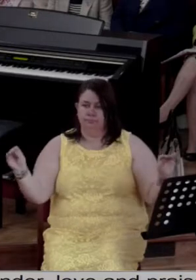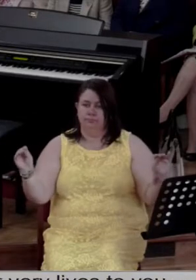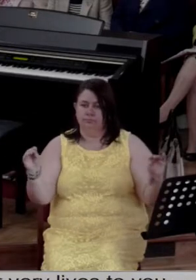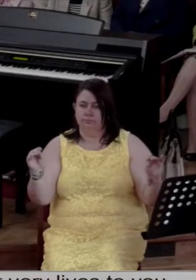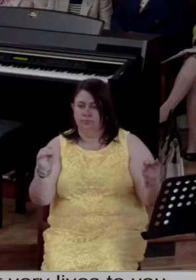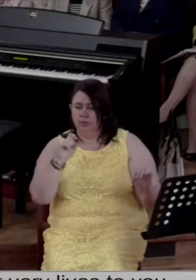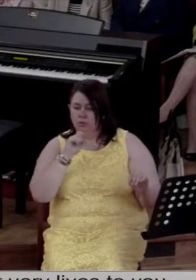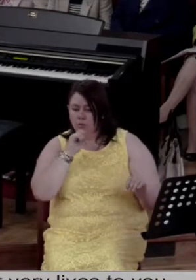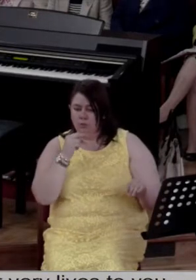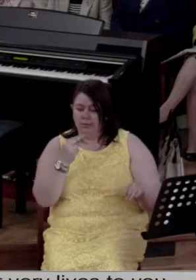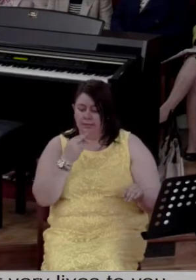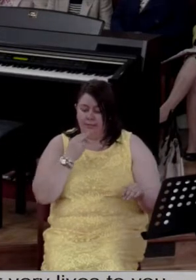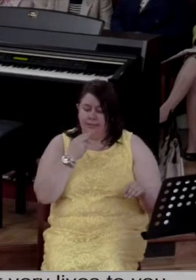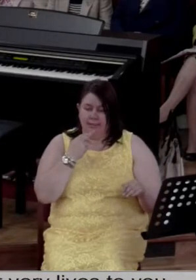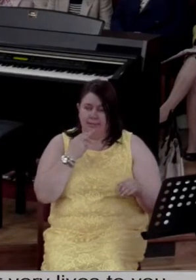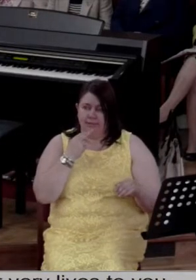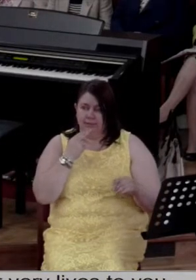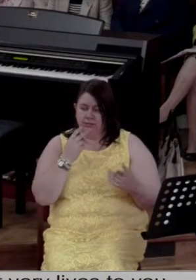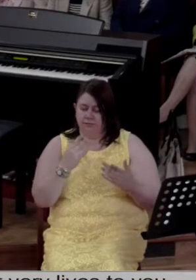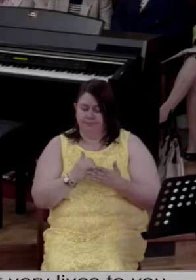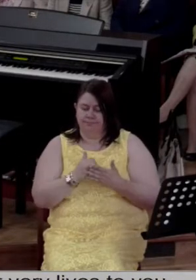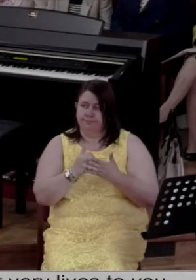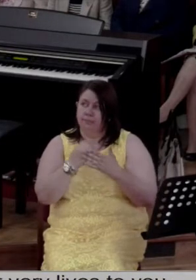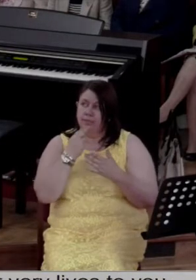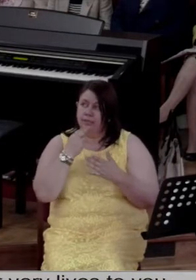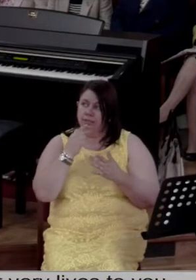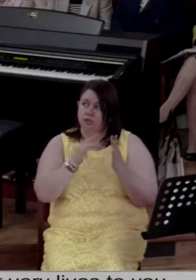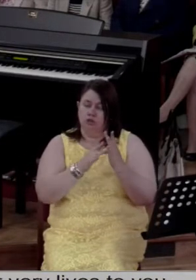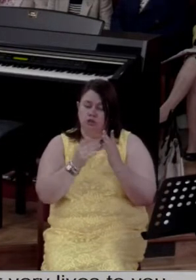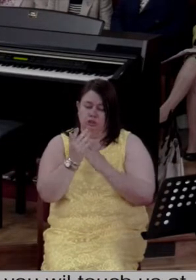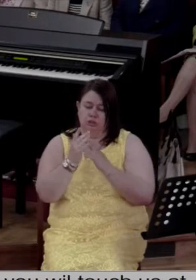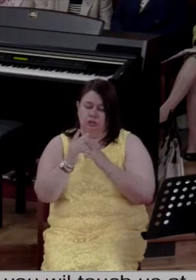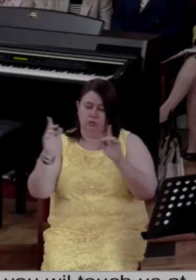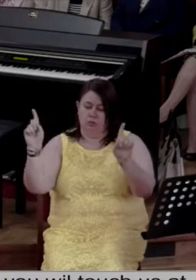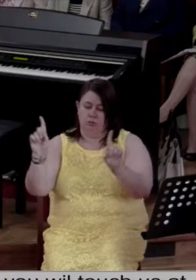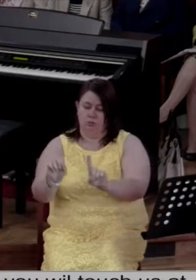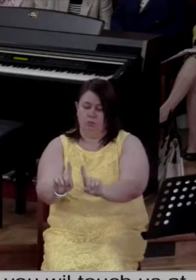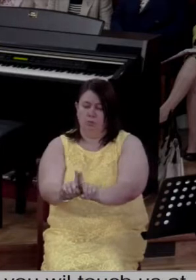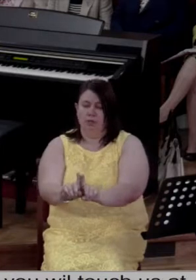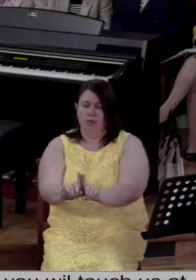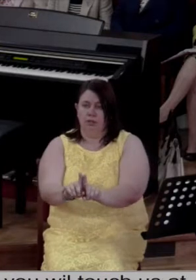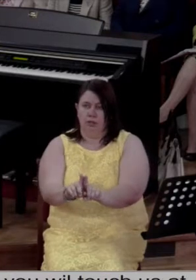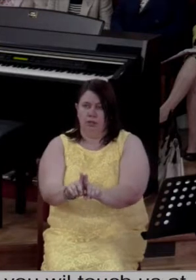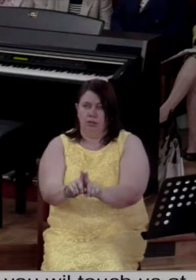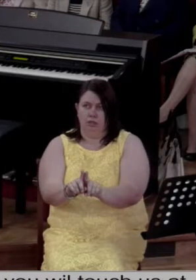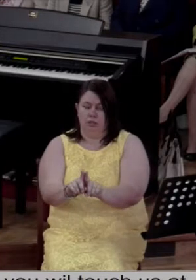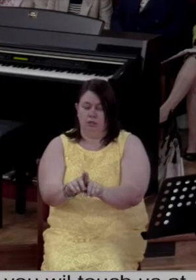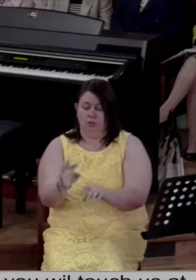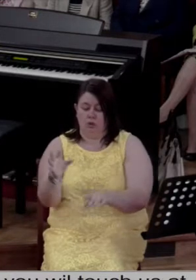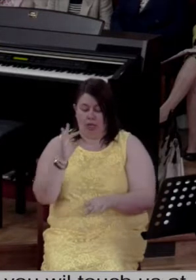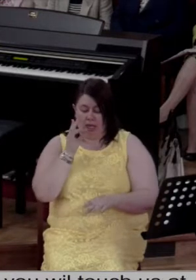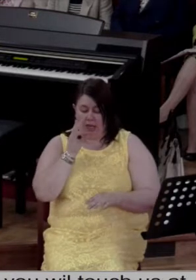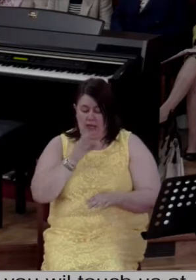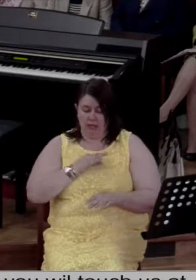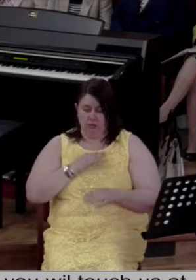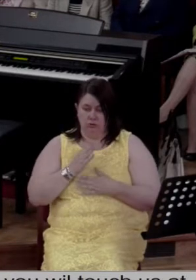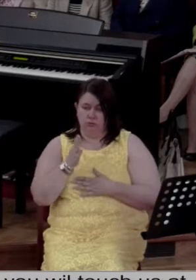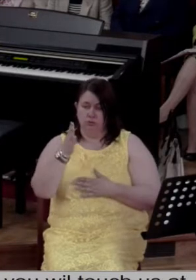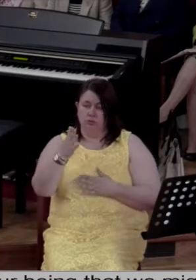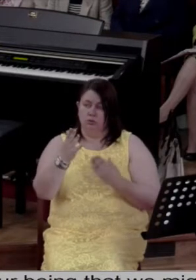to those we meet his presence. You call us to go in the power of your Holy